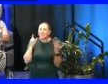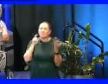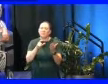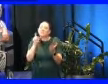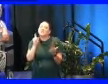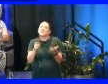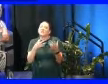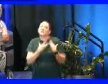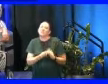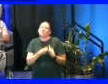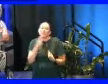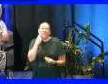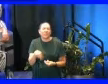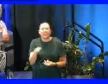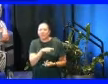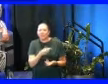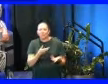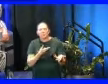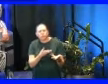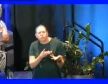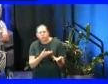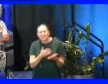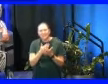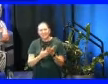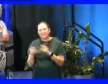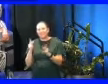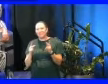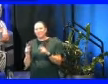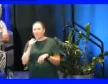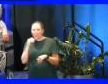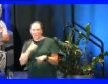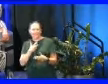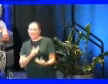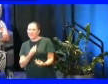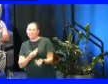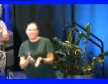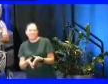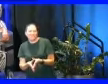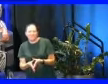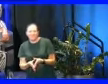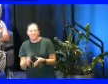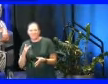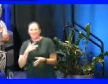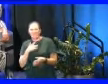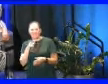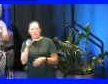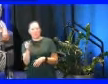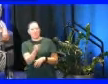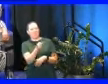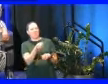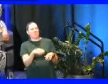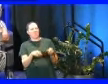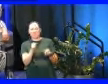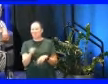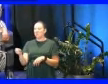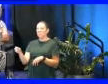compassion, you know, and some of us don't have it. You know, we just feel as though you put them in a box. And like he said, just